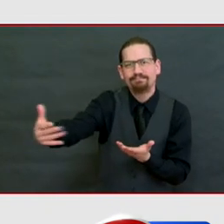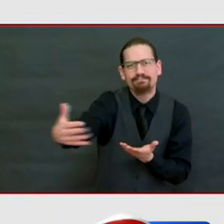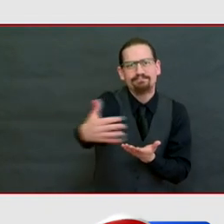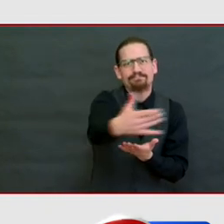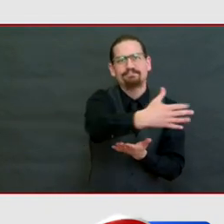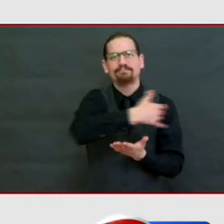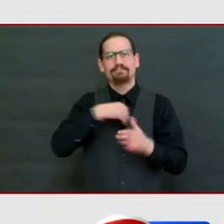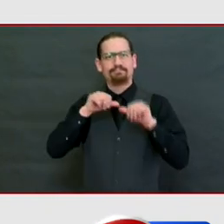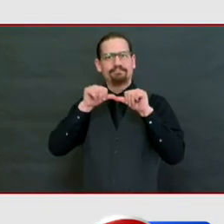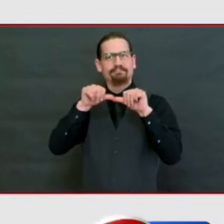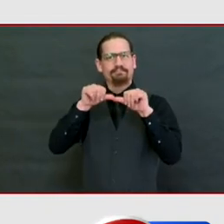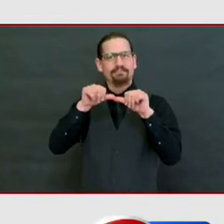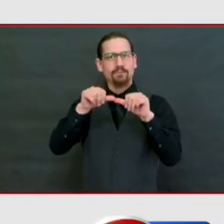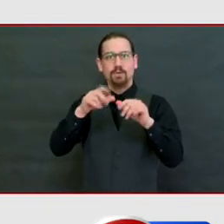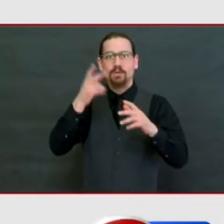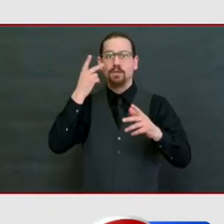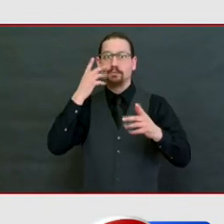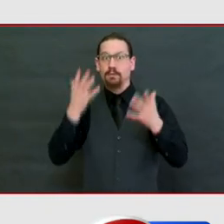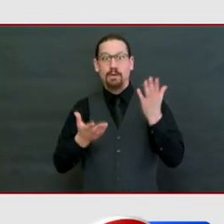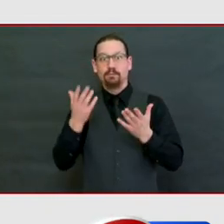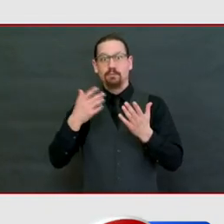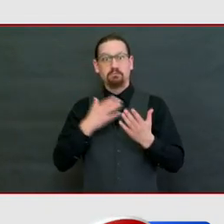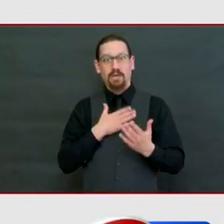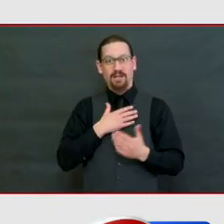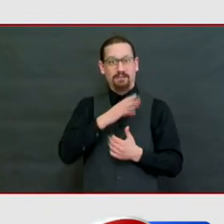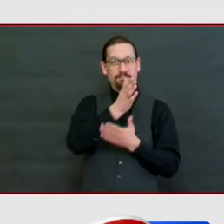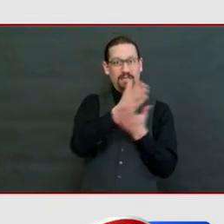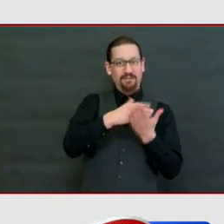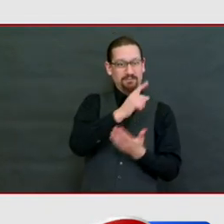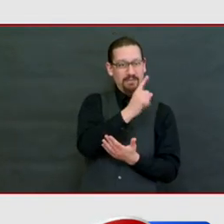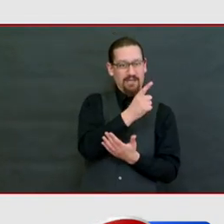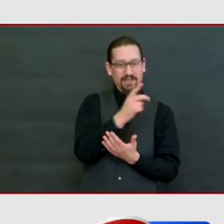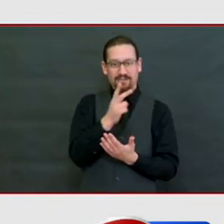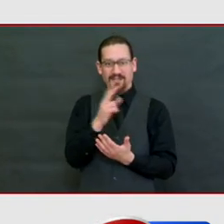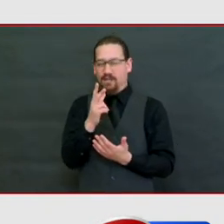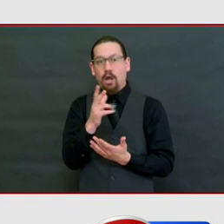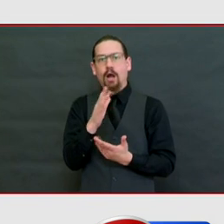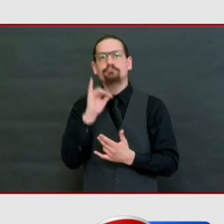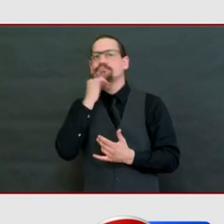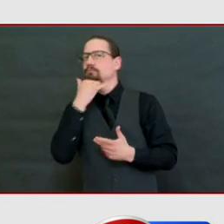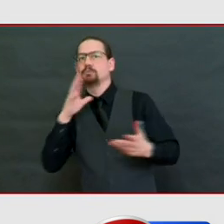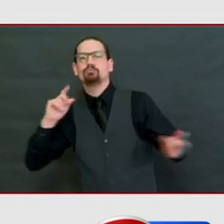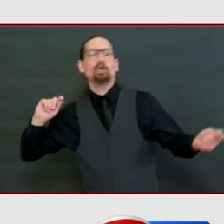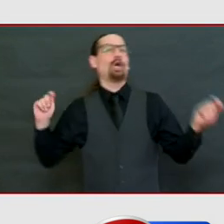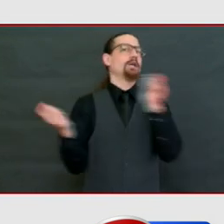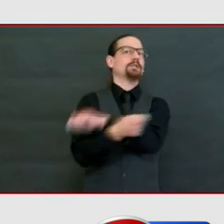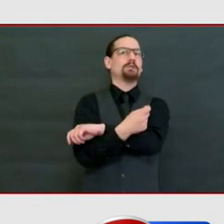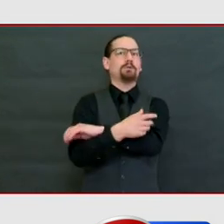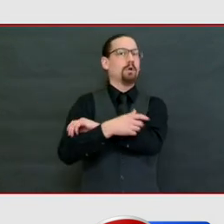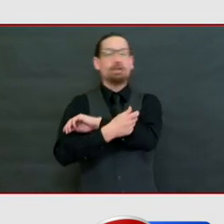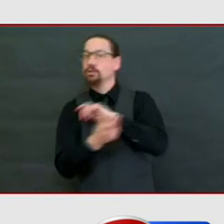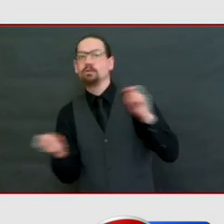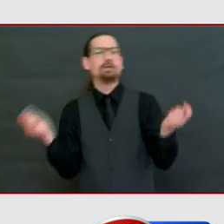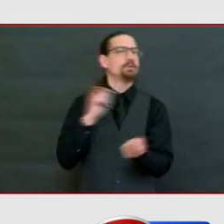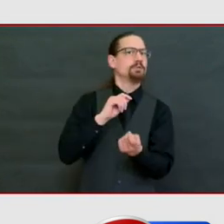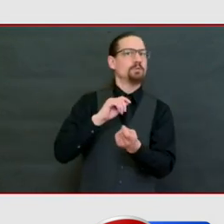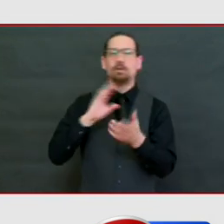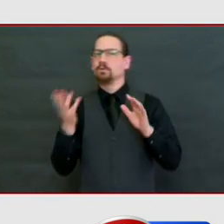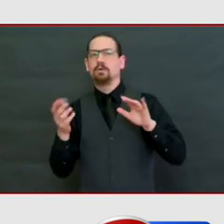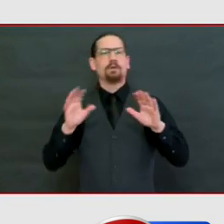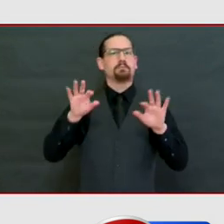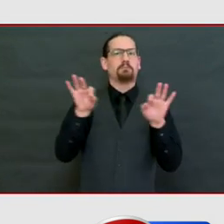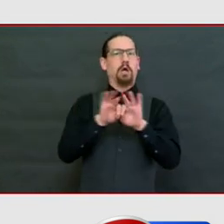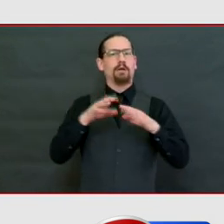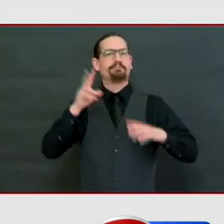moment, depending on how the information changes. My goal through all of this is to give you